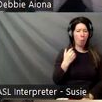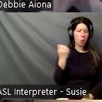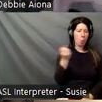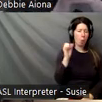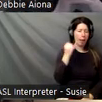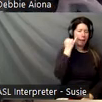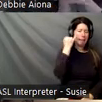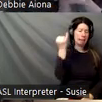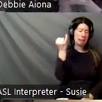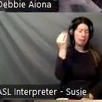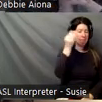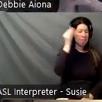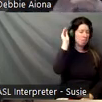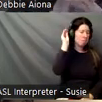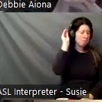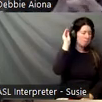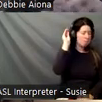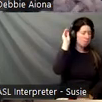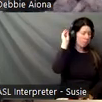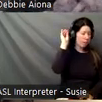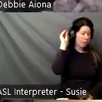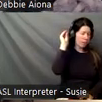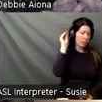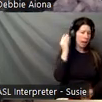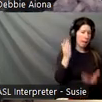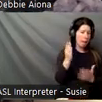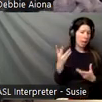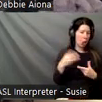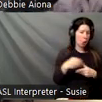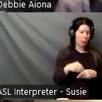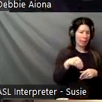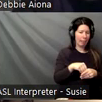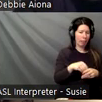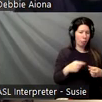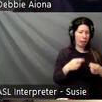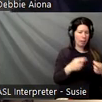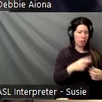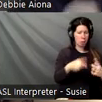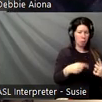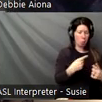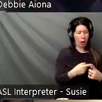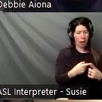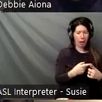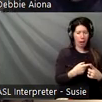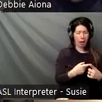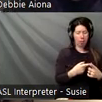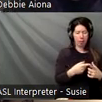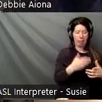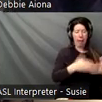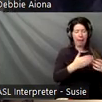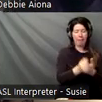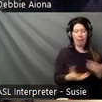idea just kind of in the back of our minds and maybe include it in the recommendations when we're, you know, when we get through all at the end of all